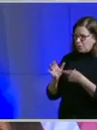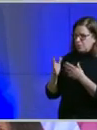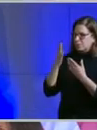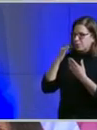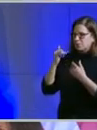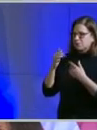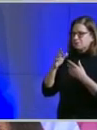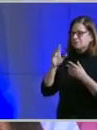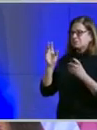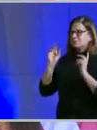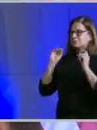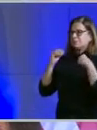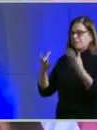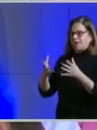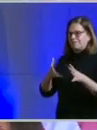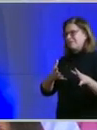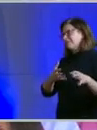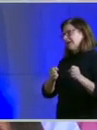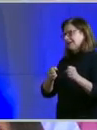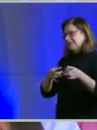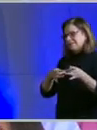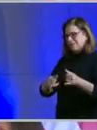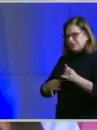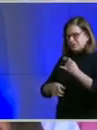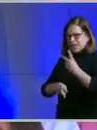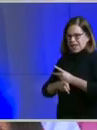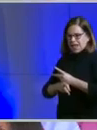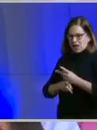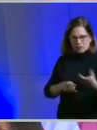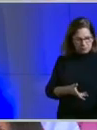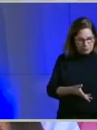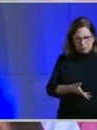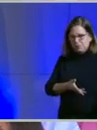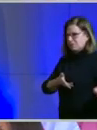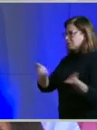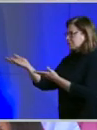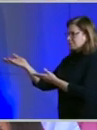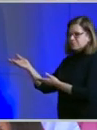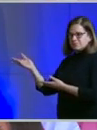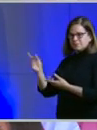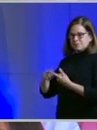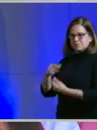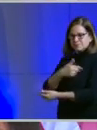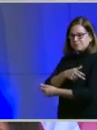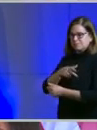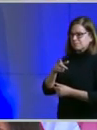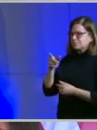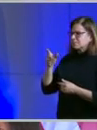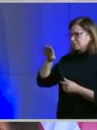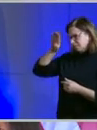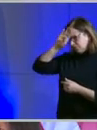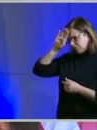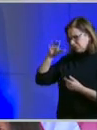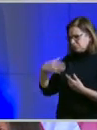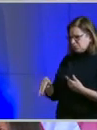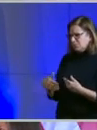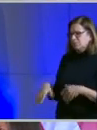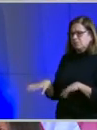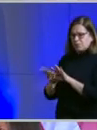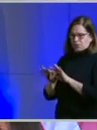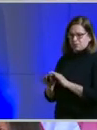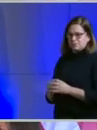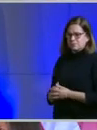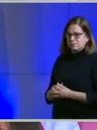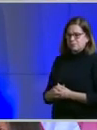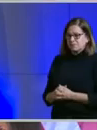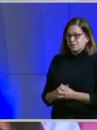EMS care. So I'm going to take a couple of minutes to talk about our role in this issue. And these are our most critical